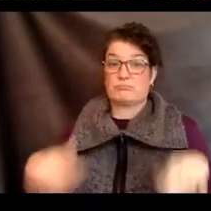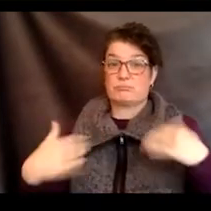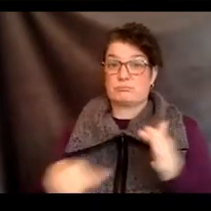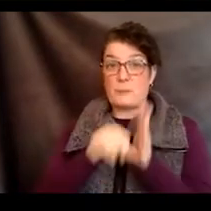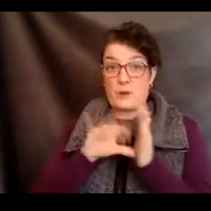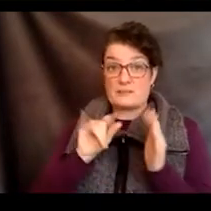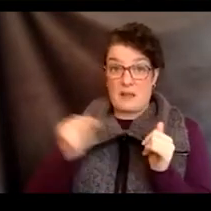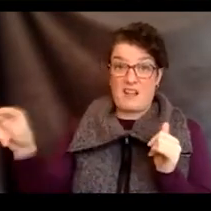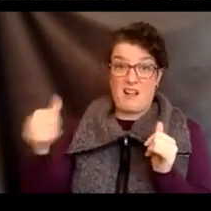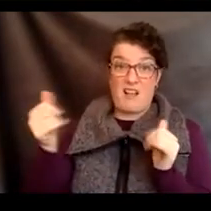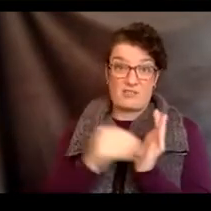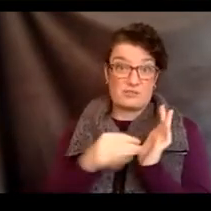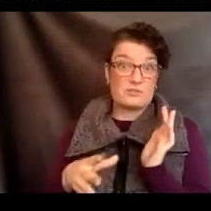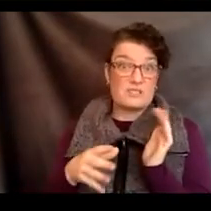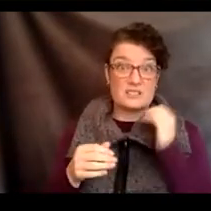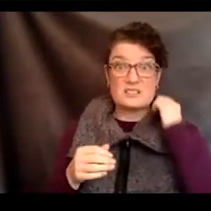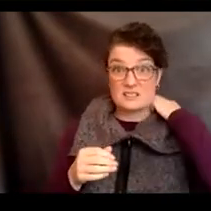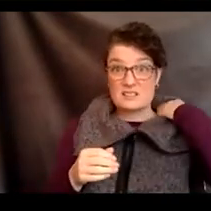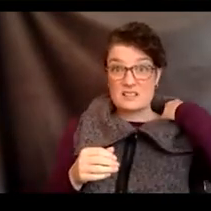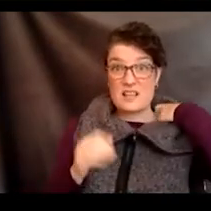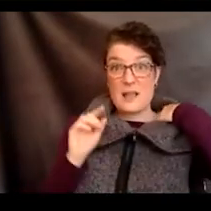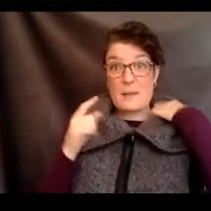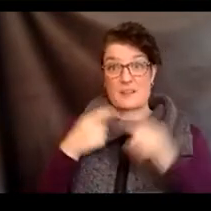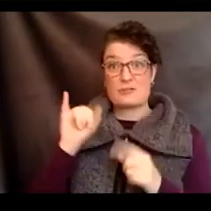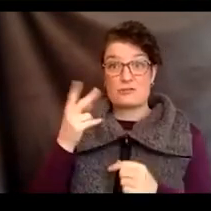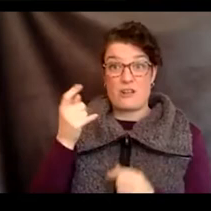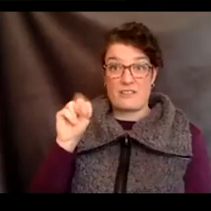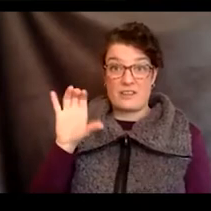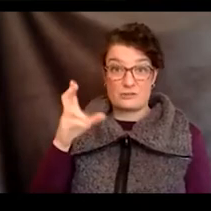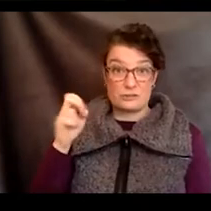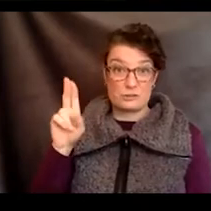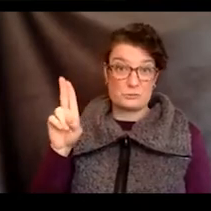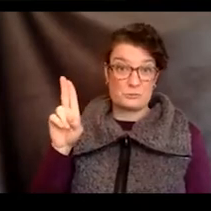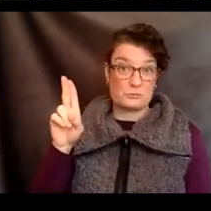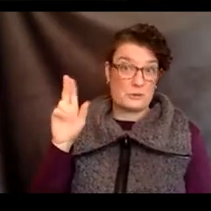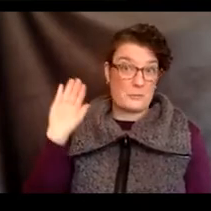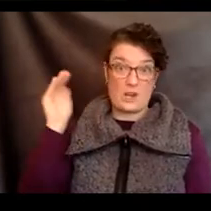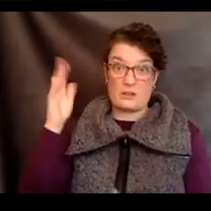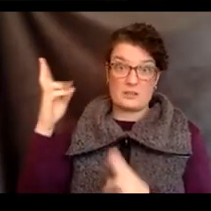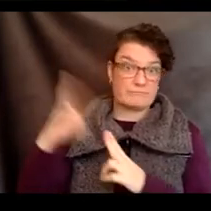students, particularly with, you know, Jonathan Chu apparently being like the pinnacle of all.